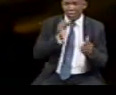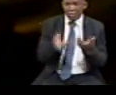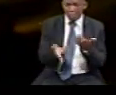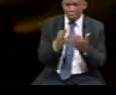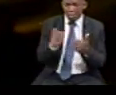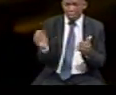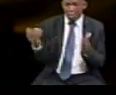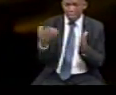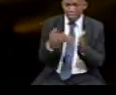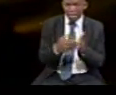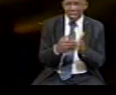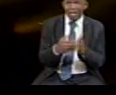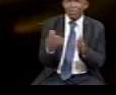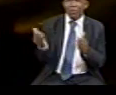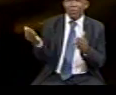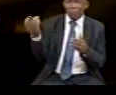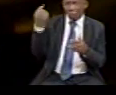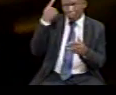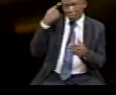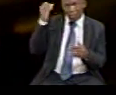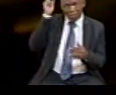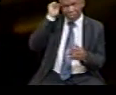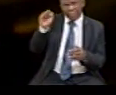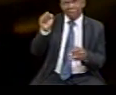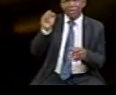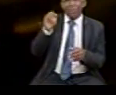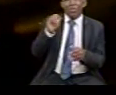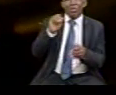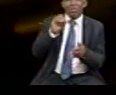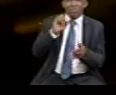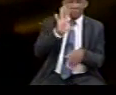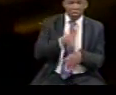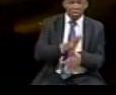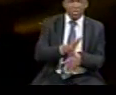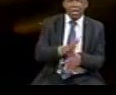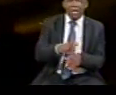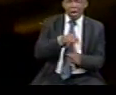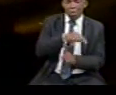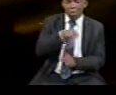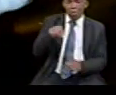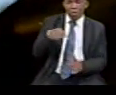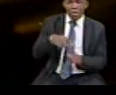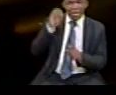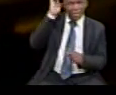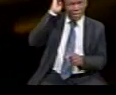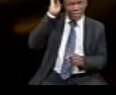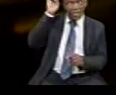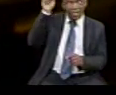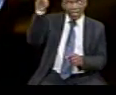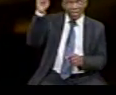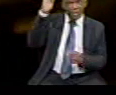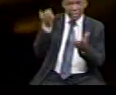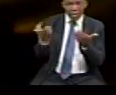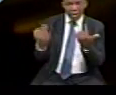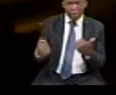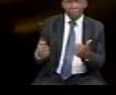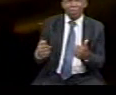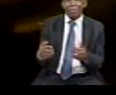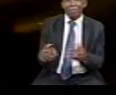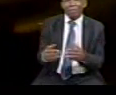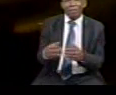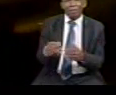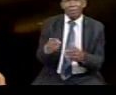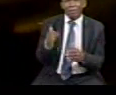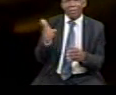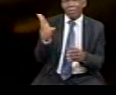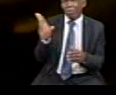saints. A time of great tribulation is coming upon the earth. And when it comes, no status will not matter. Where you were born does not